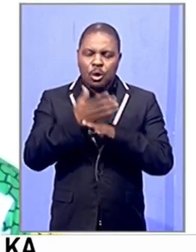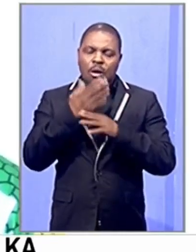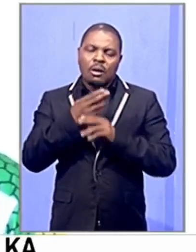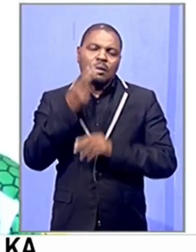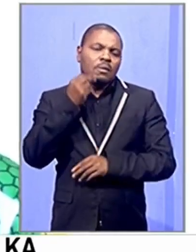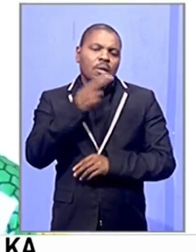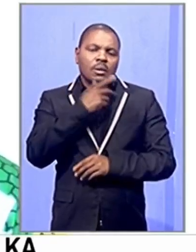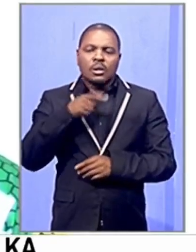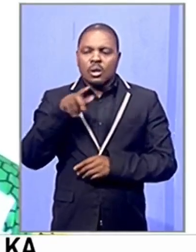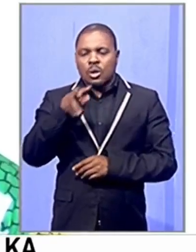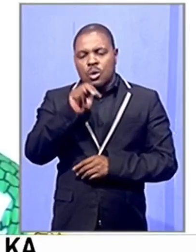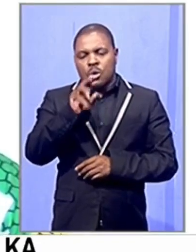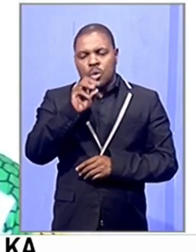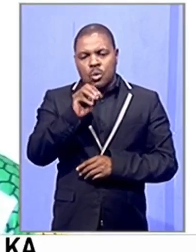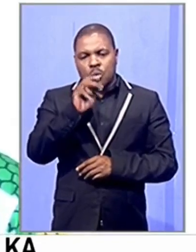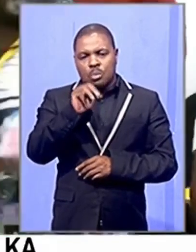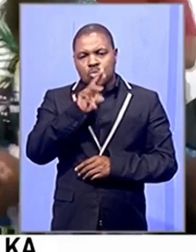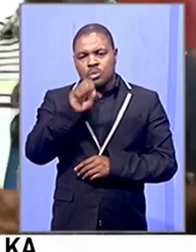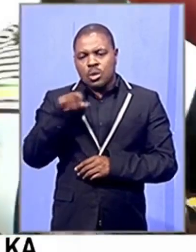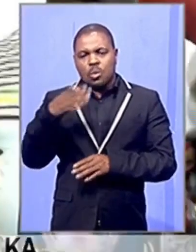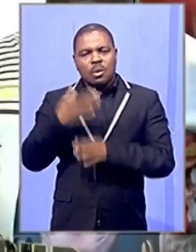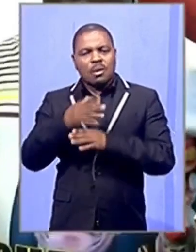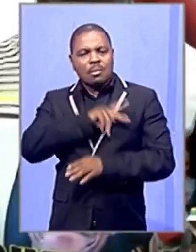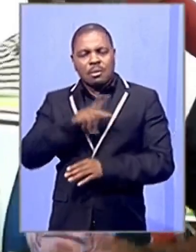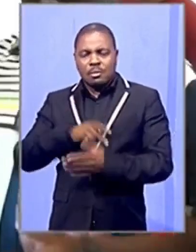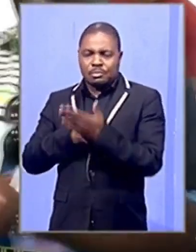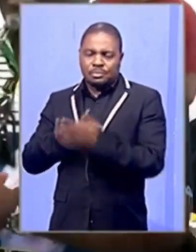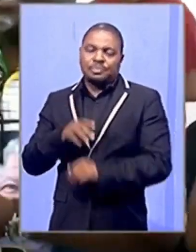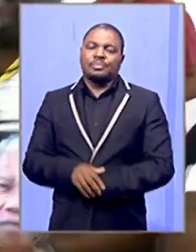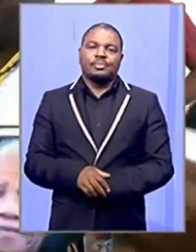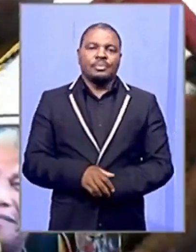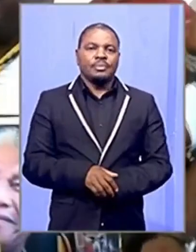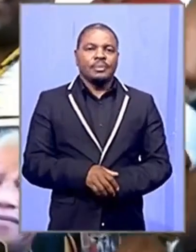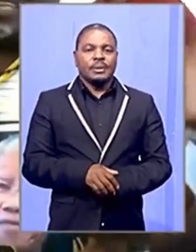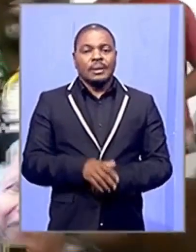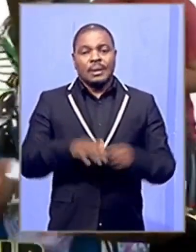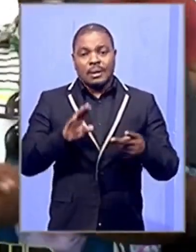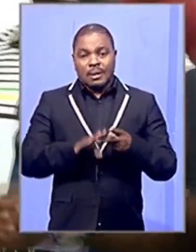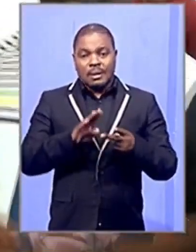with Comrade Nomusa as deployed as the premier. Boemo bona ba Ditaba bo ile ba